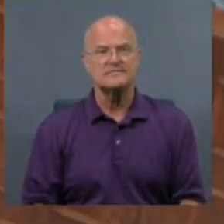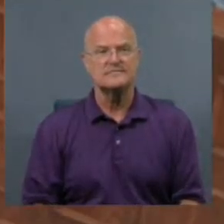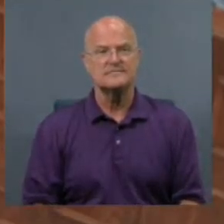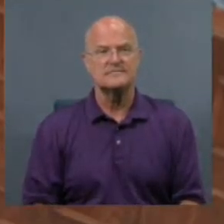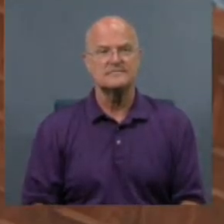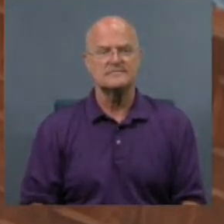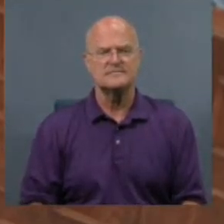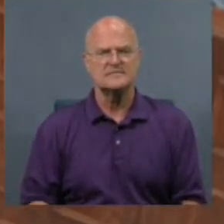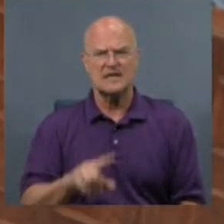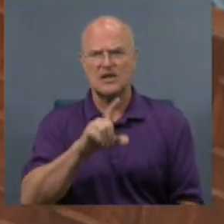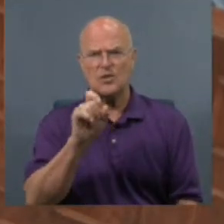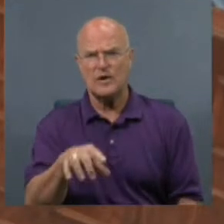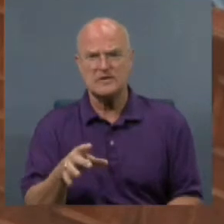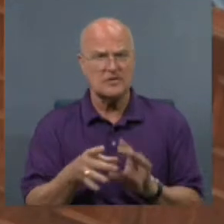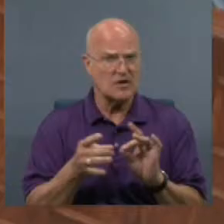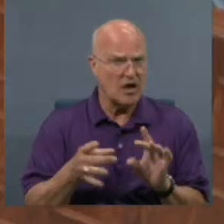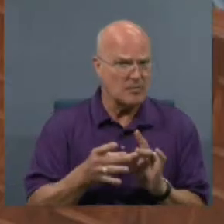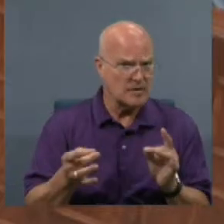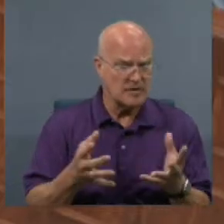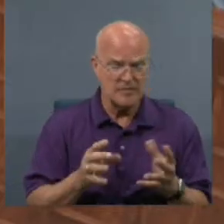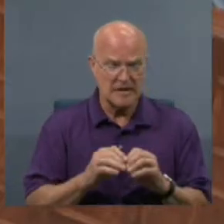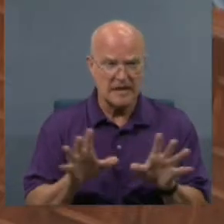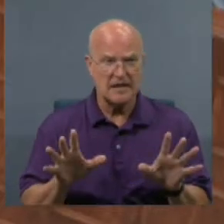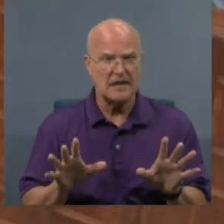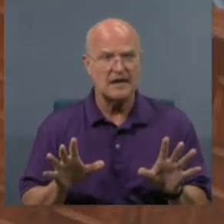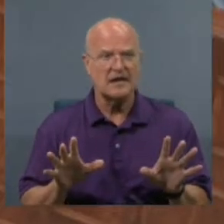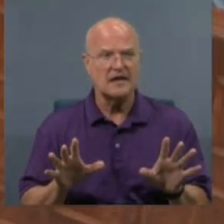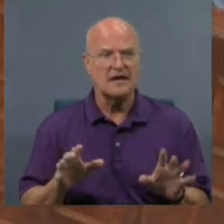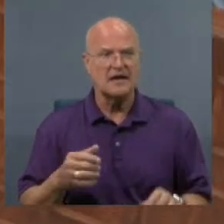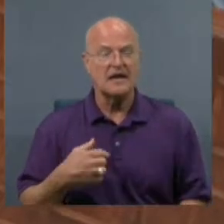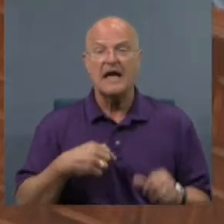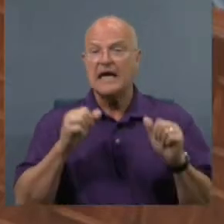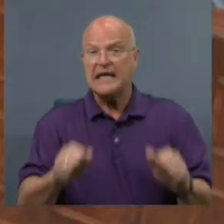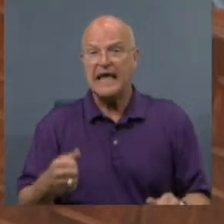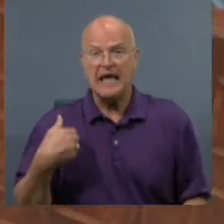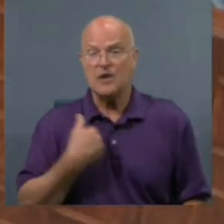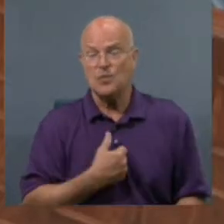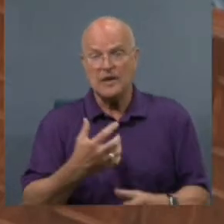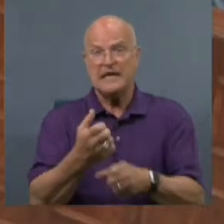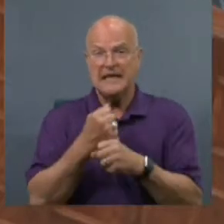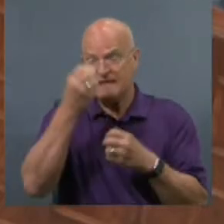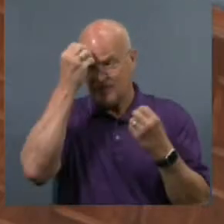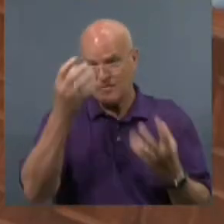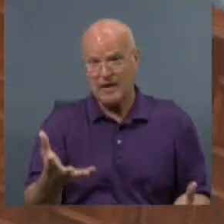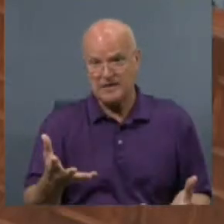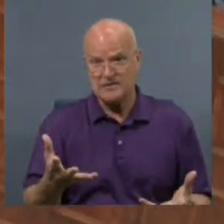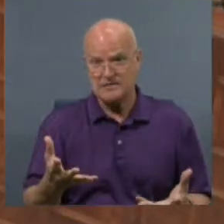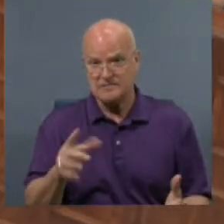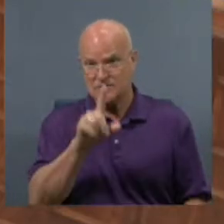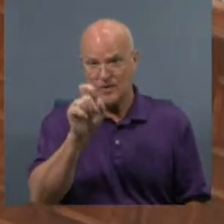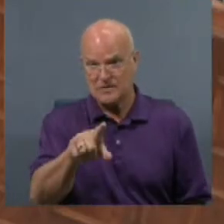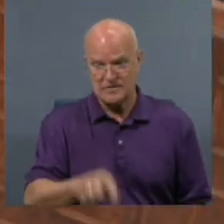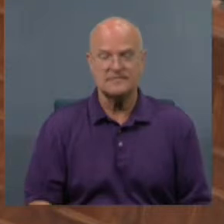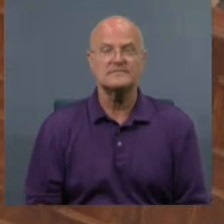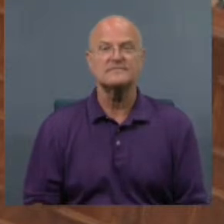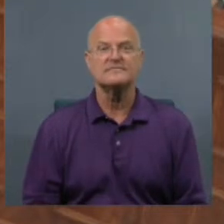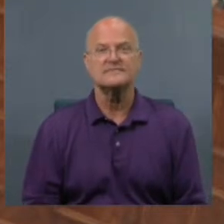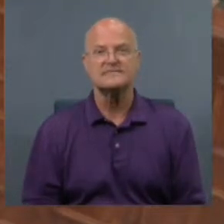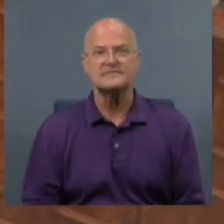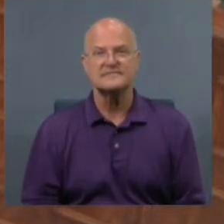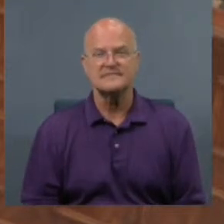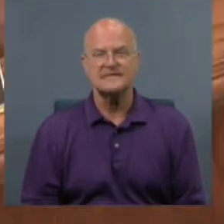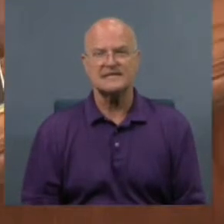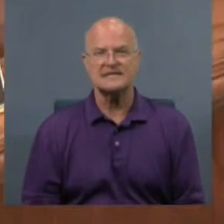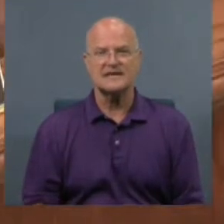Okay, is that a question or a comment? I just want to make clear. I said, can we get the information? That's the question. Yeah.